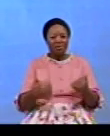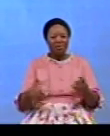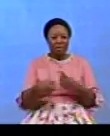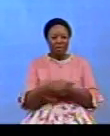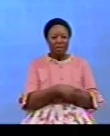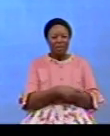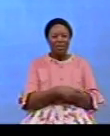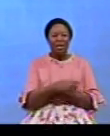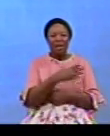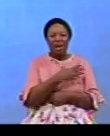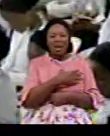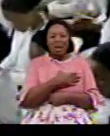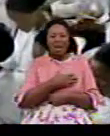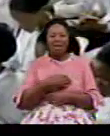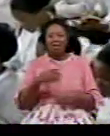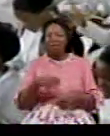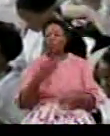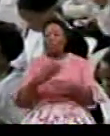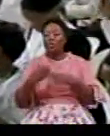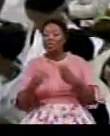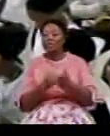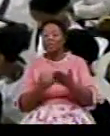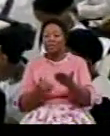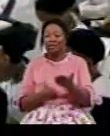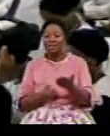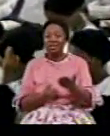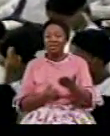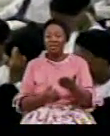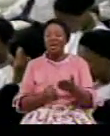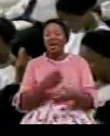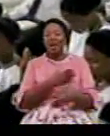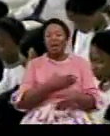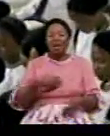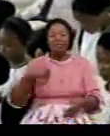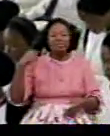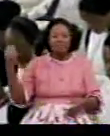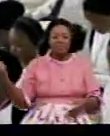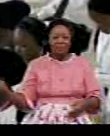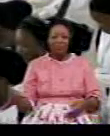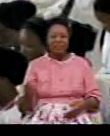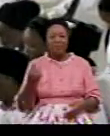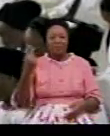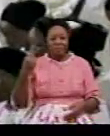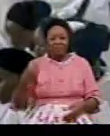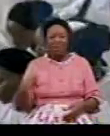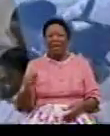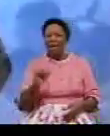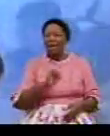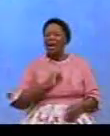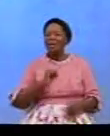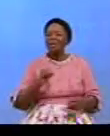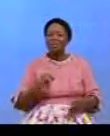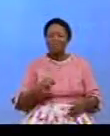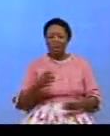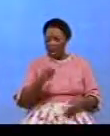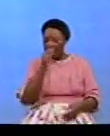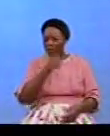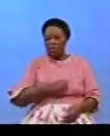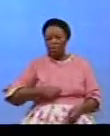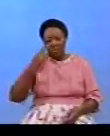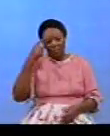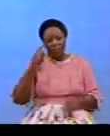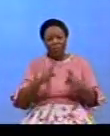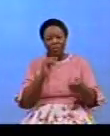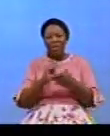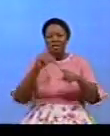Showers. Rain. The rain of righteousness. Look at it. Sow to yourselves